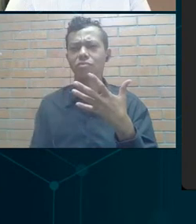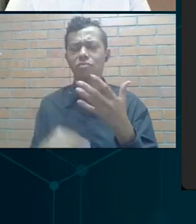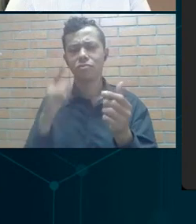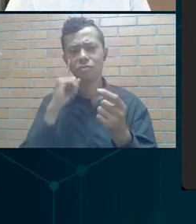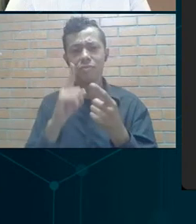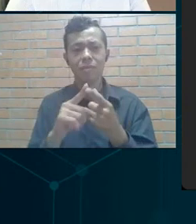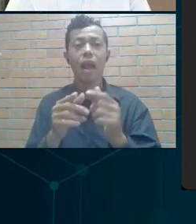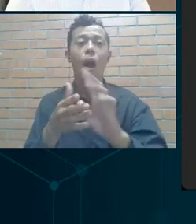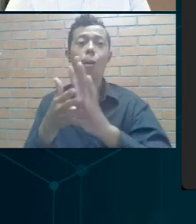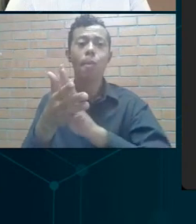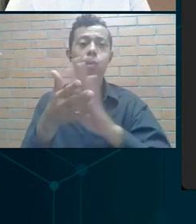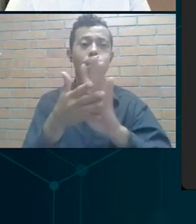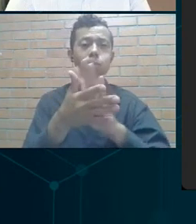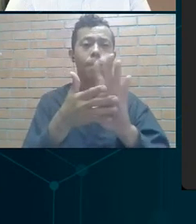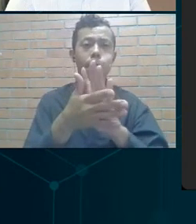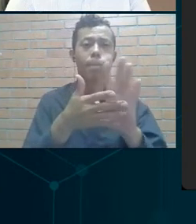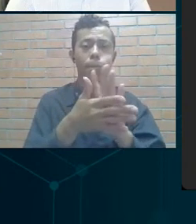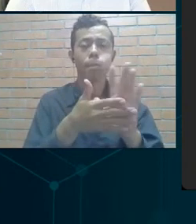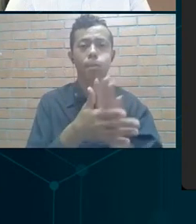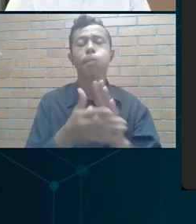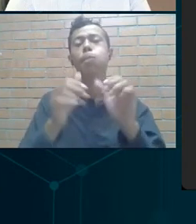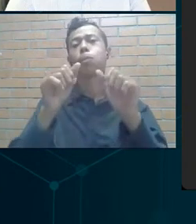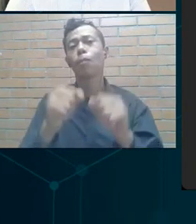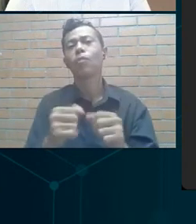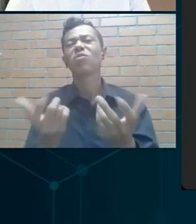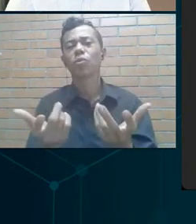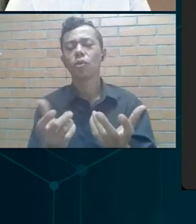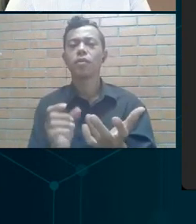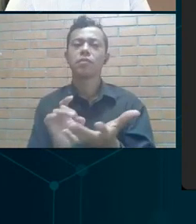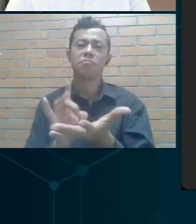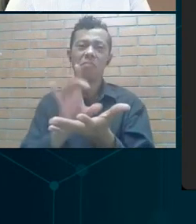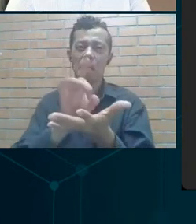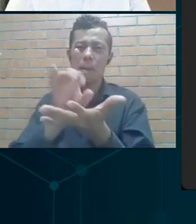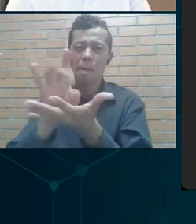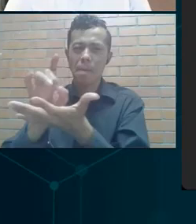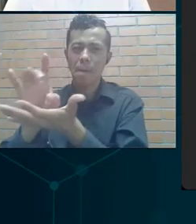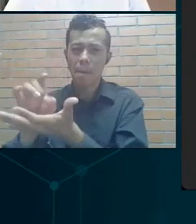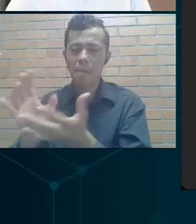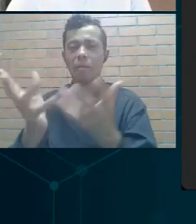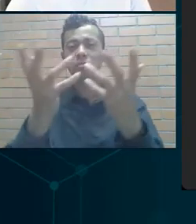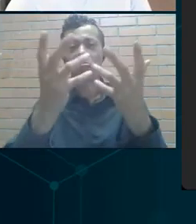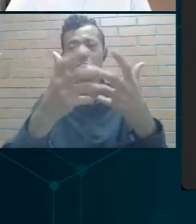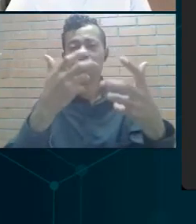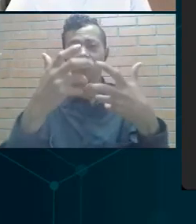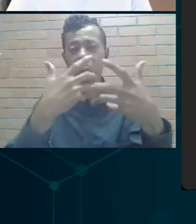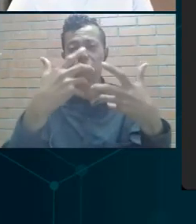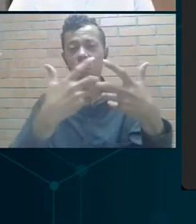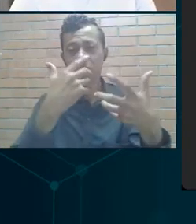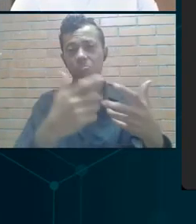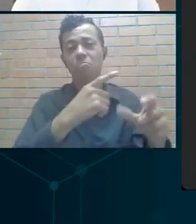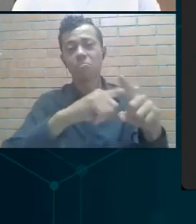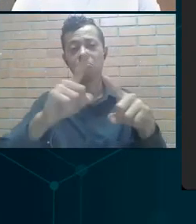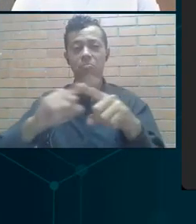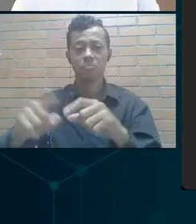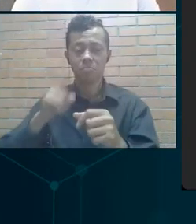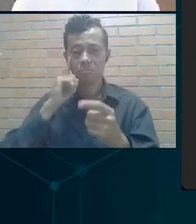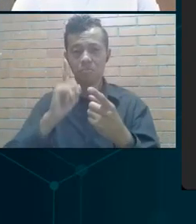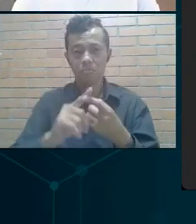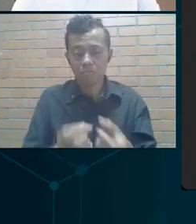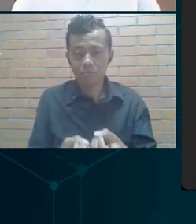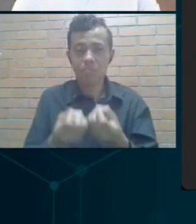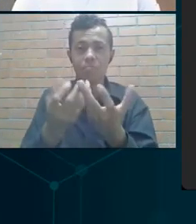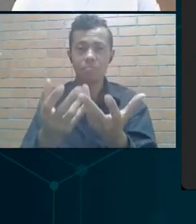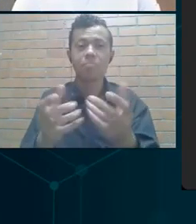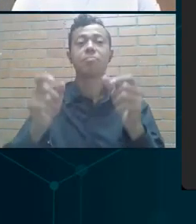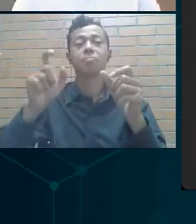and provision them. We should mention Docker containers. Maybe you can pick that up, Abel. But sure. Then we need to have something that